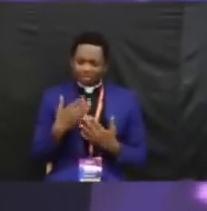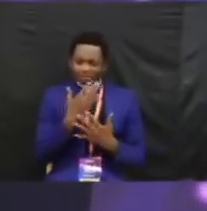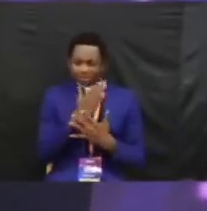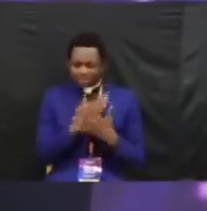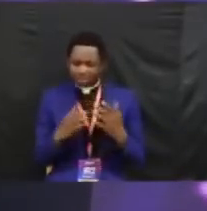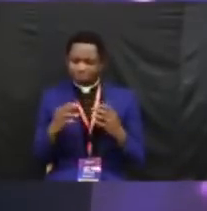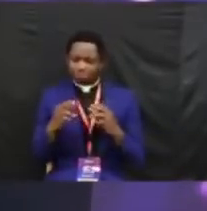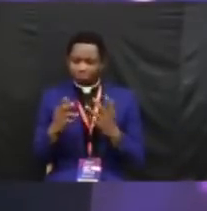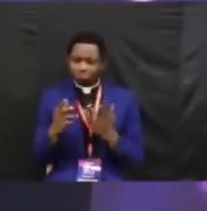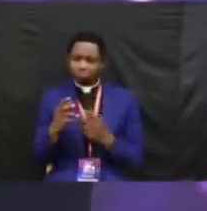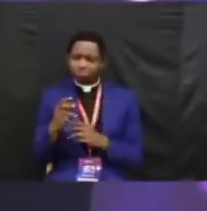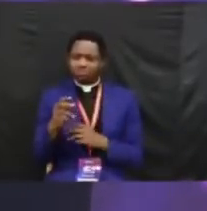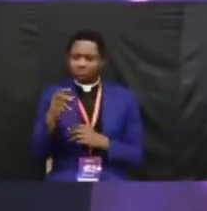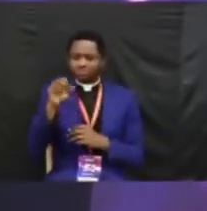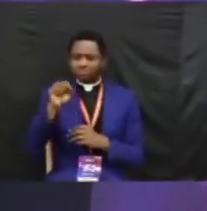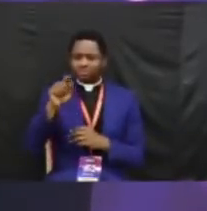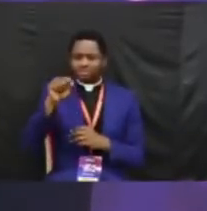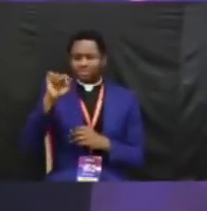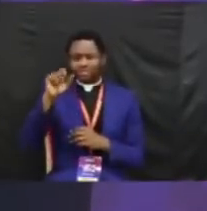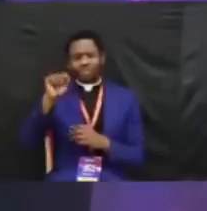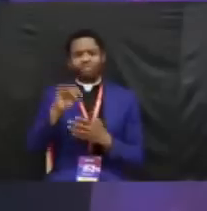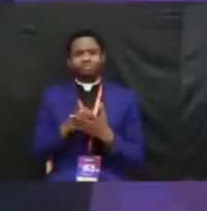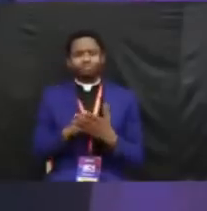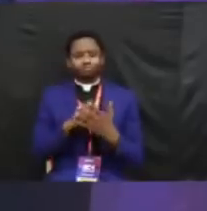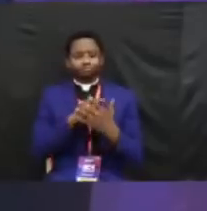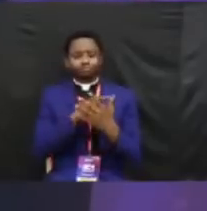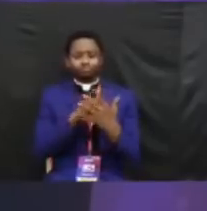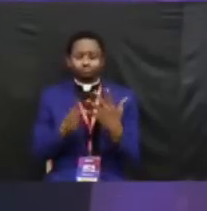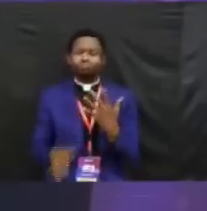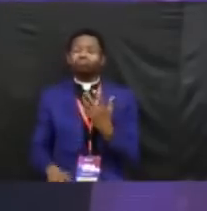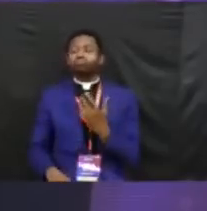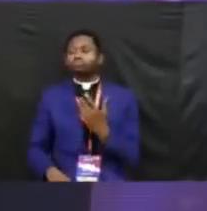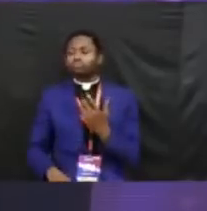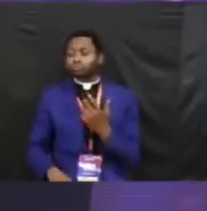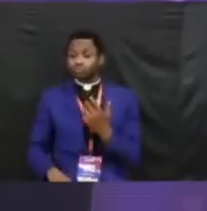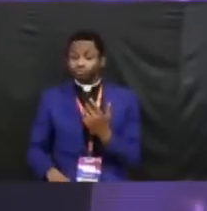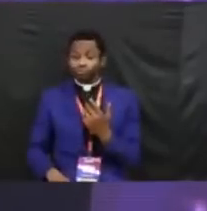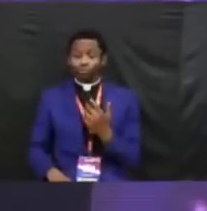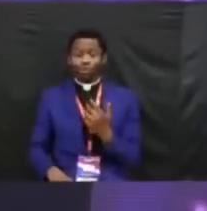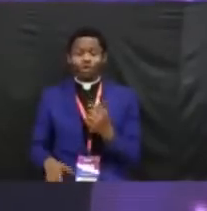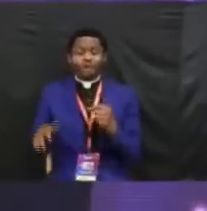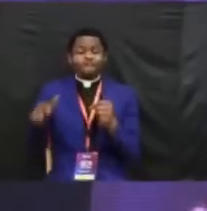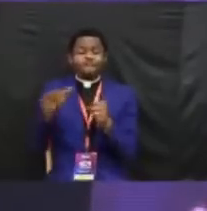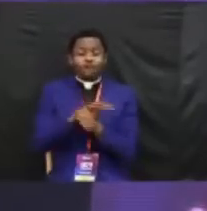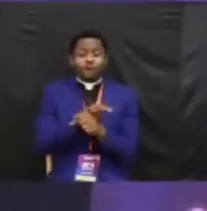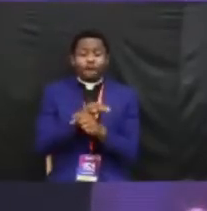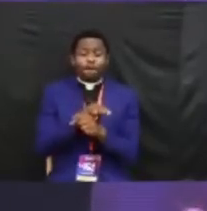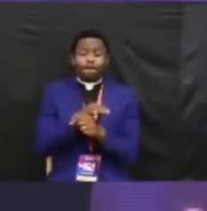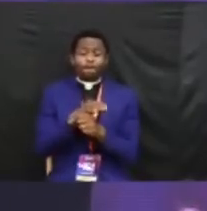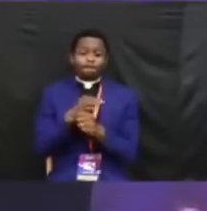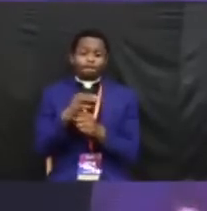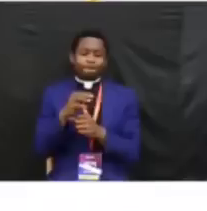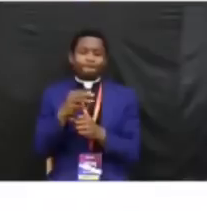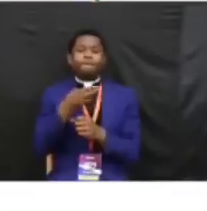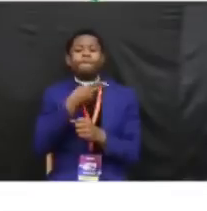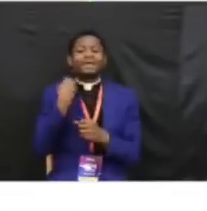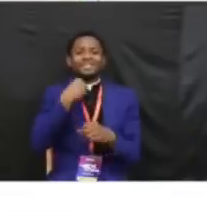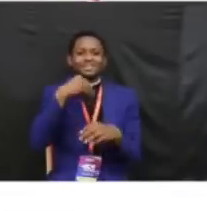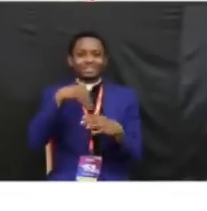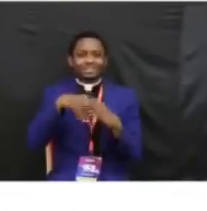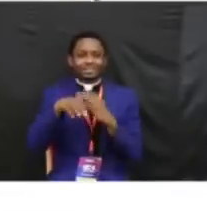Pentecost globally. The total number of ministers worldwide as of December